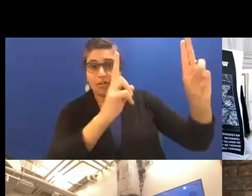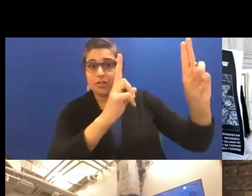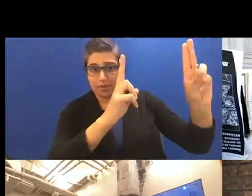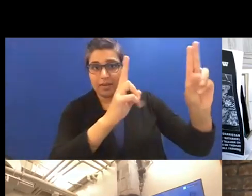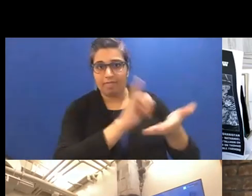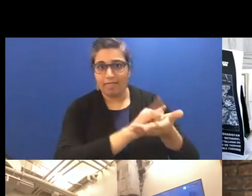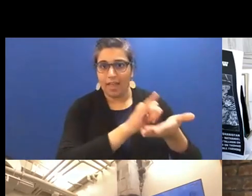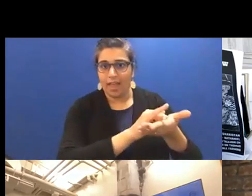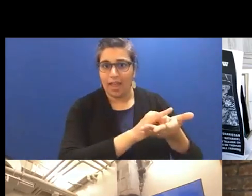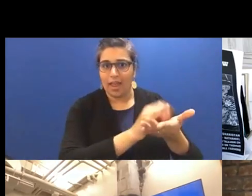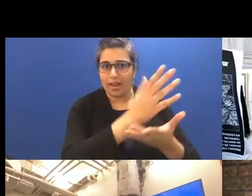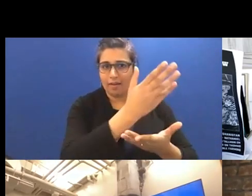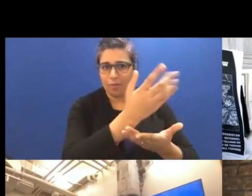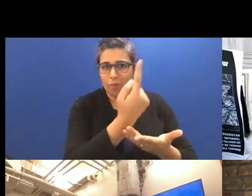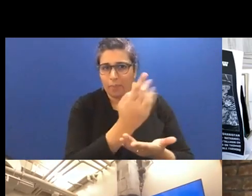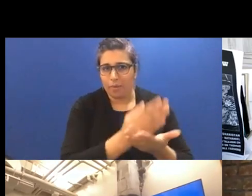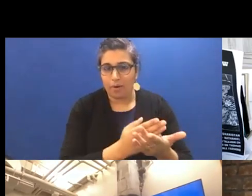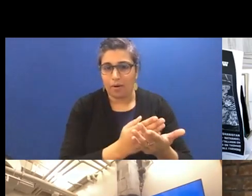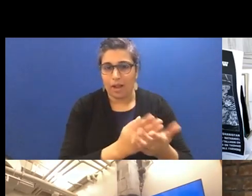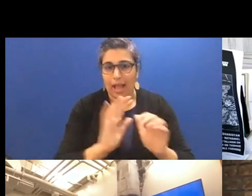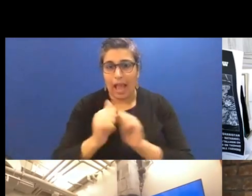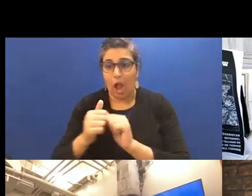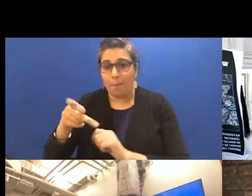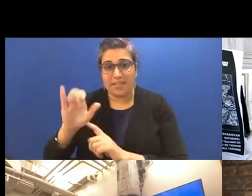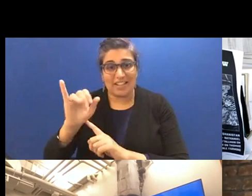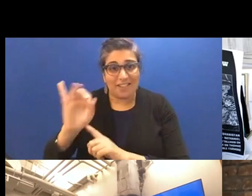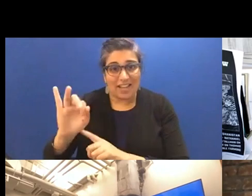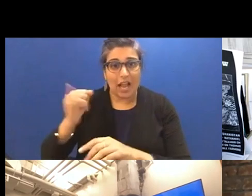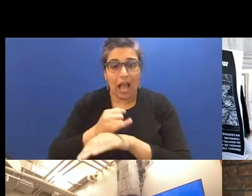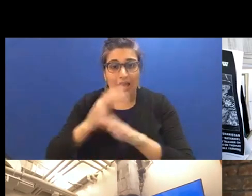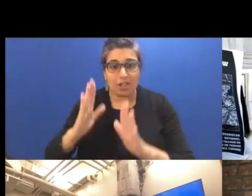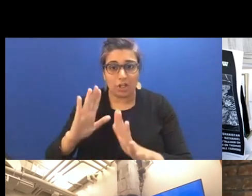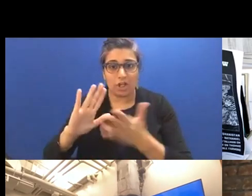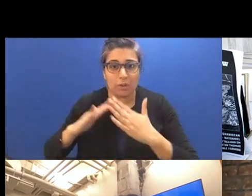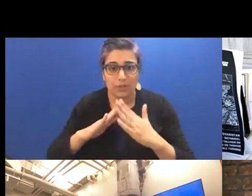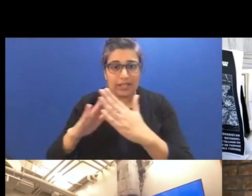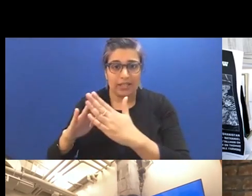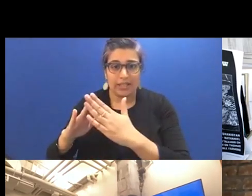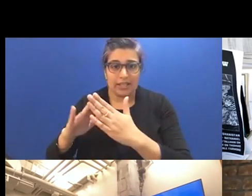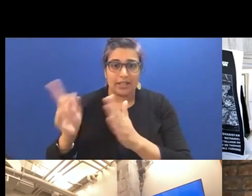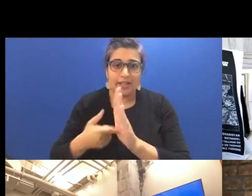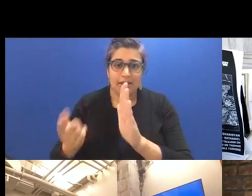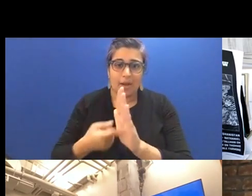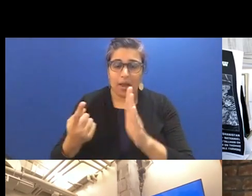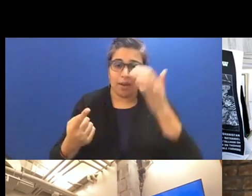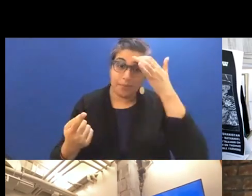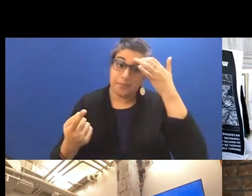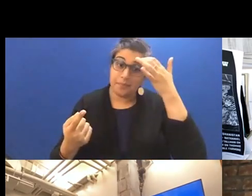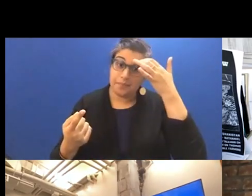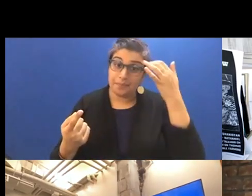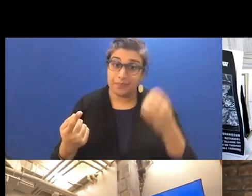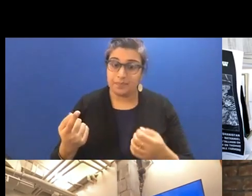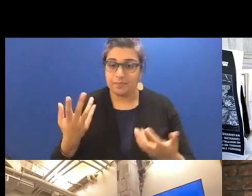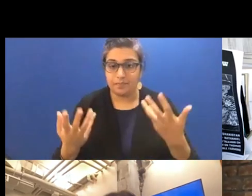that's like an aspect. The ways that Pacific Islander communities are sometimes kind